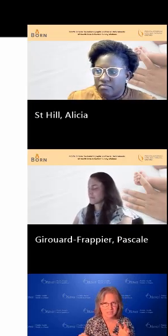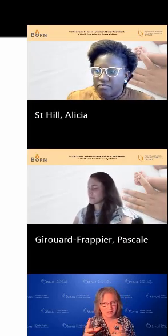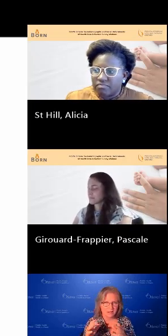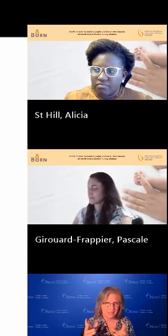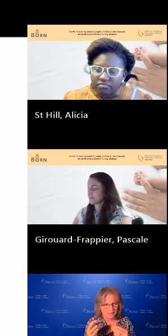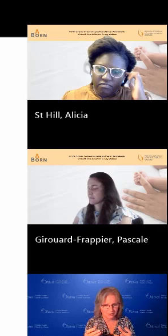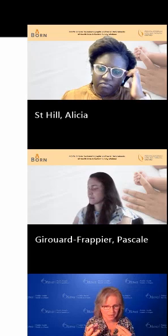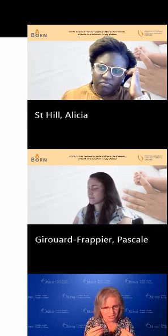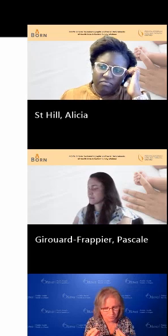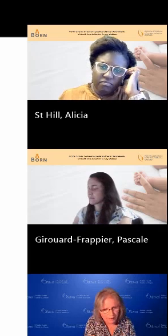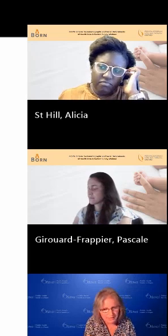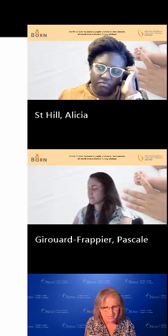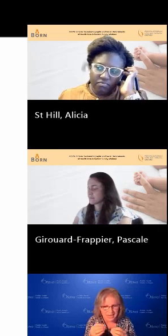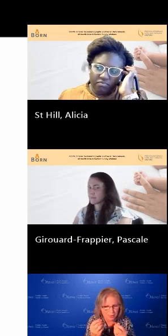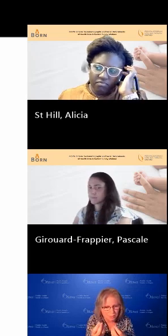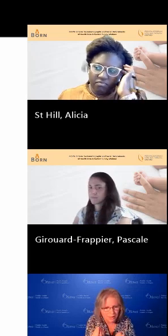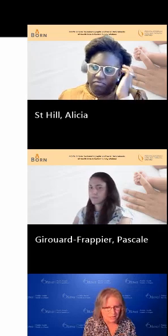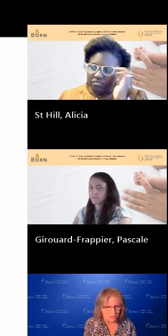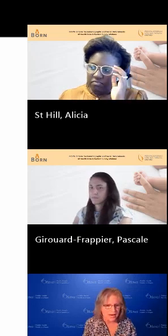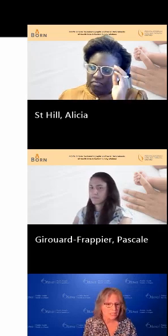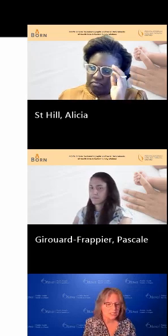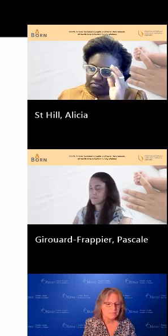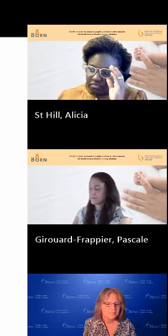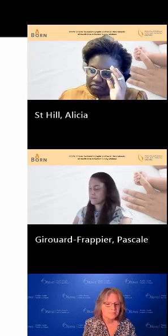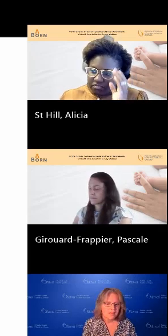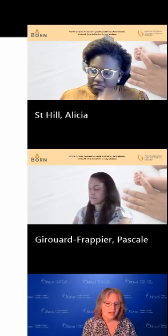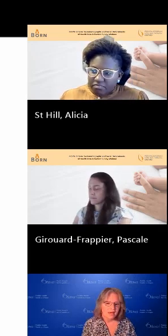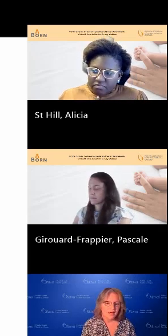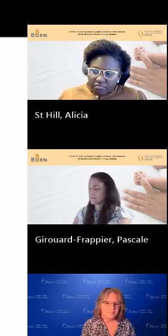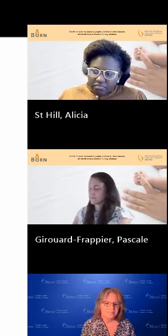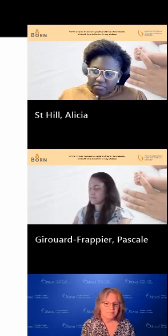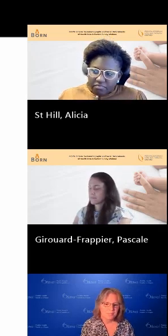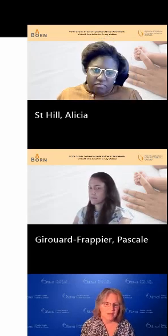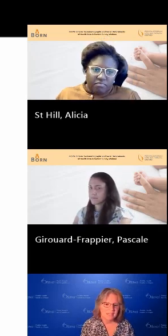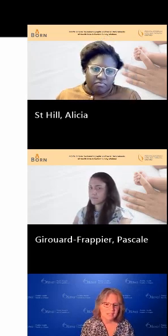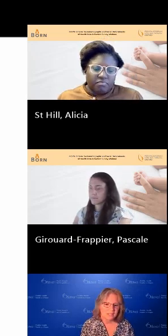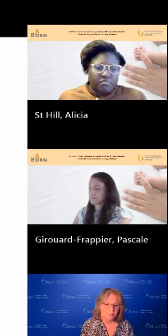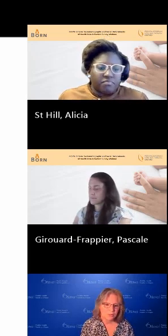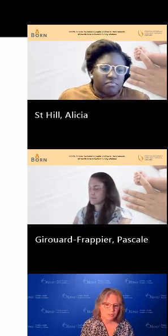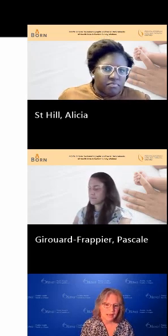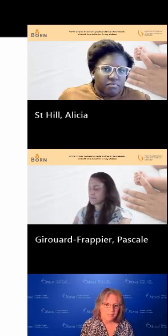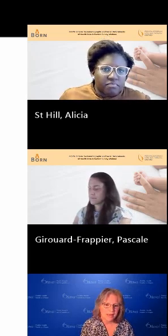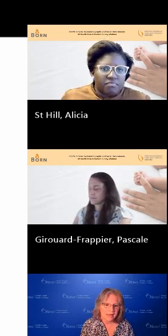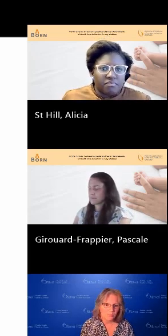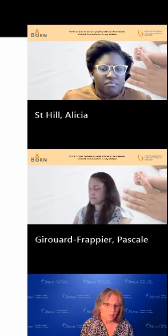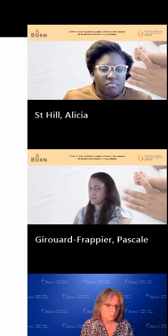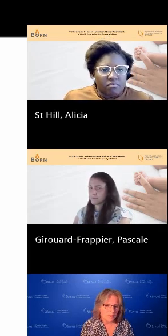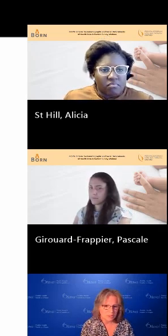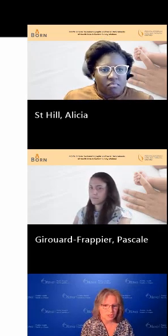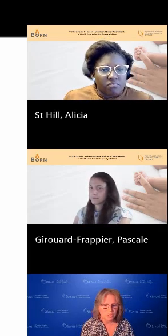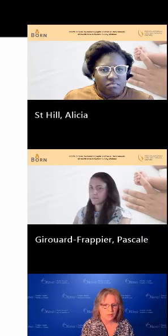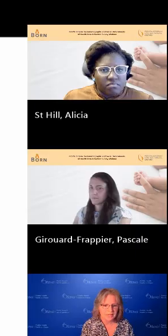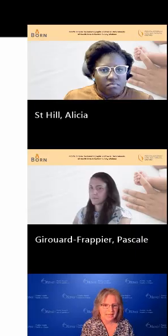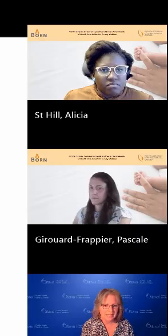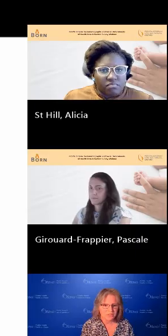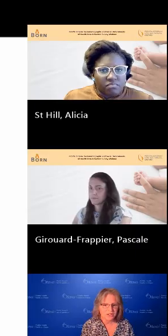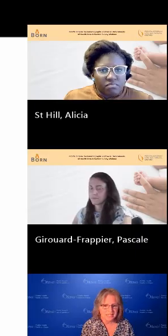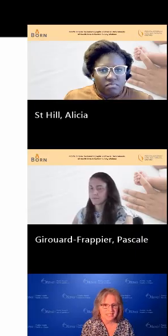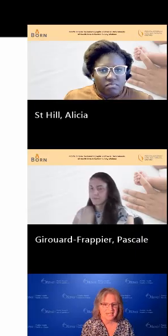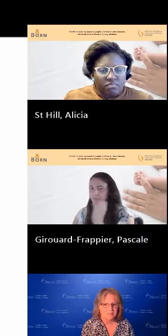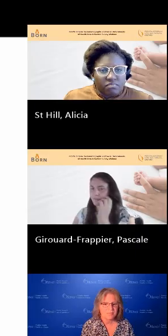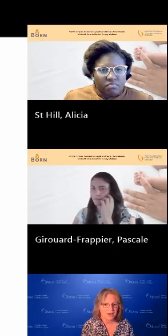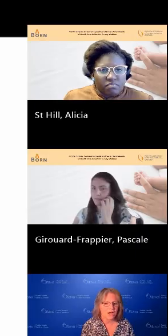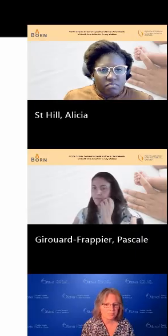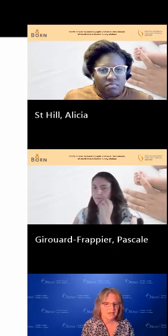of tailoring by team or by interaction. Depending on the program and what questions you want to